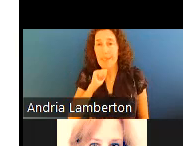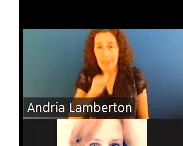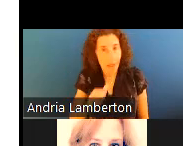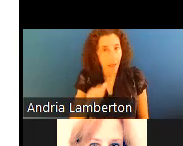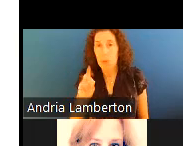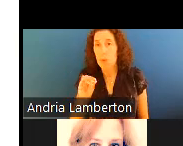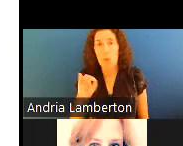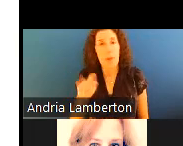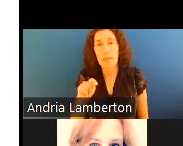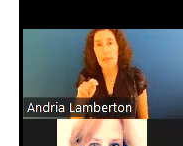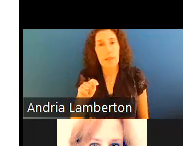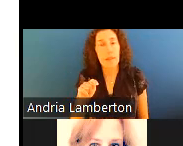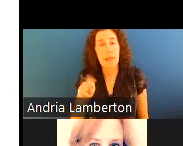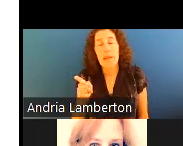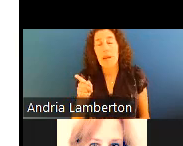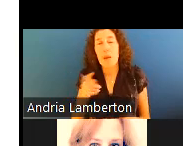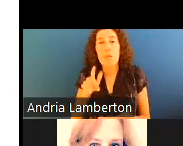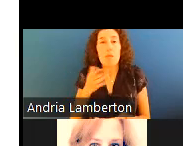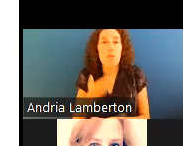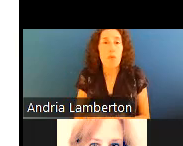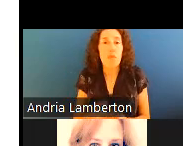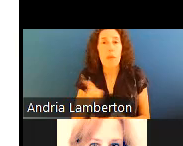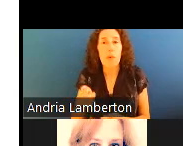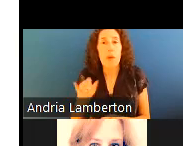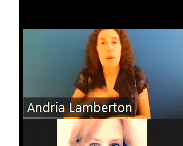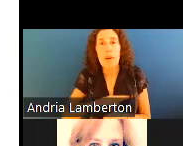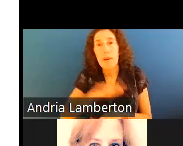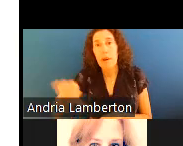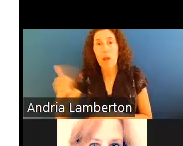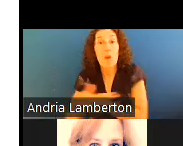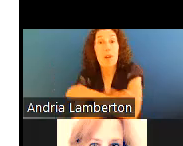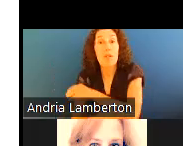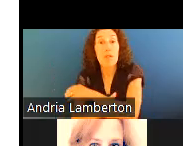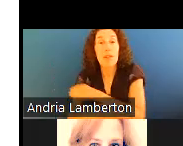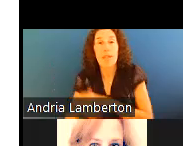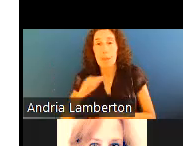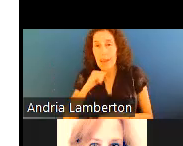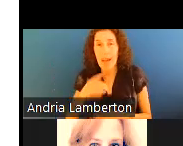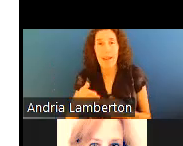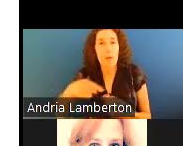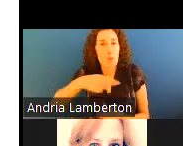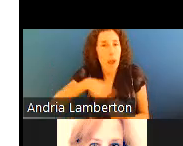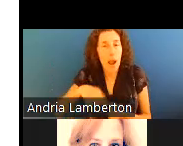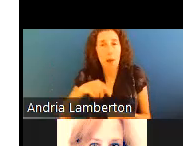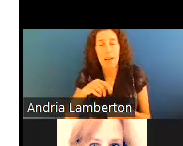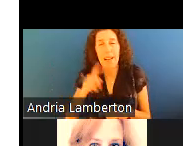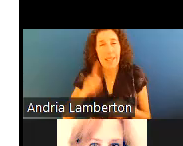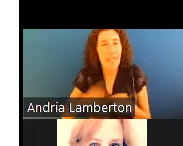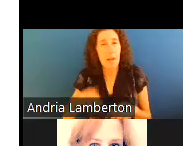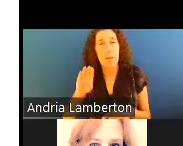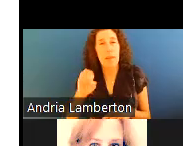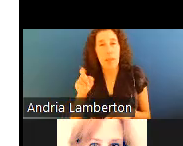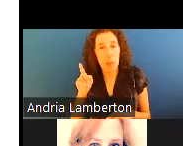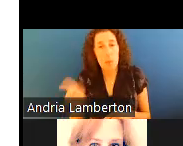country. That doesn't obviously, again, mean that the survivor intentionally lied. It just means that, of course, at that